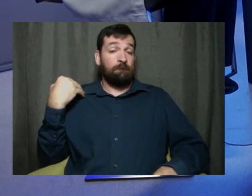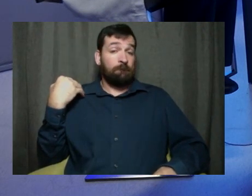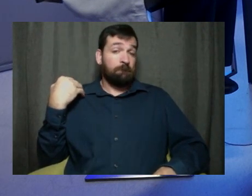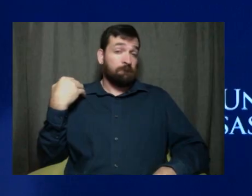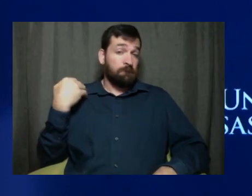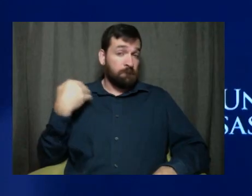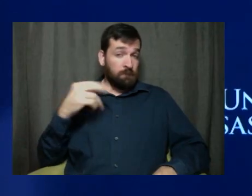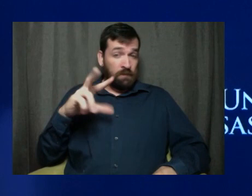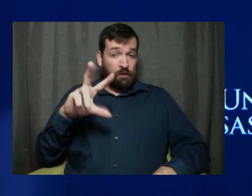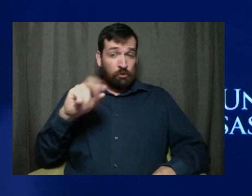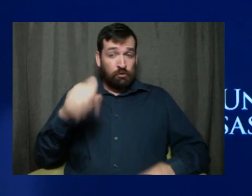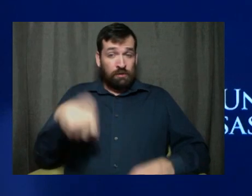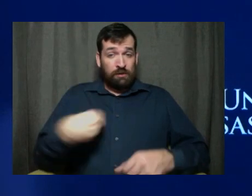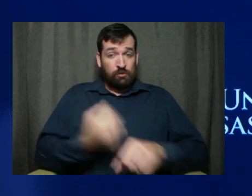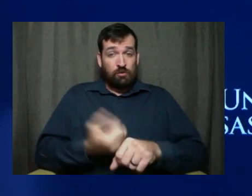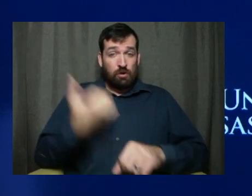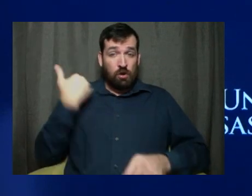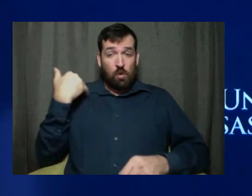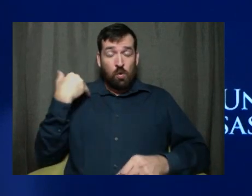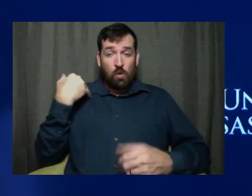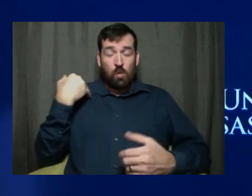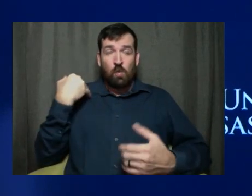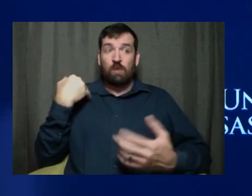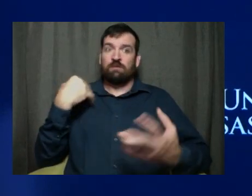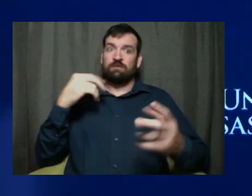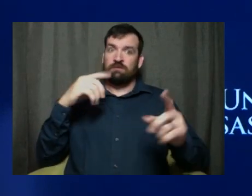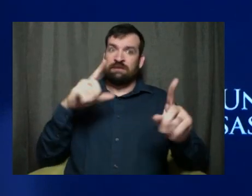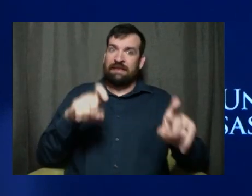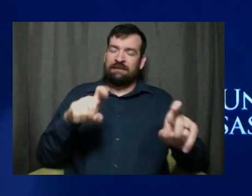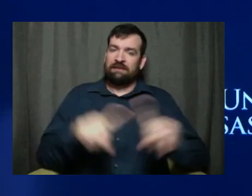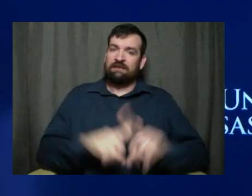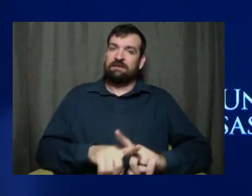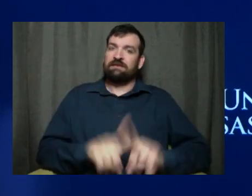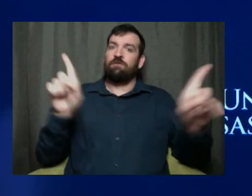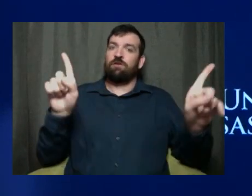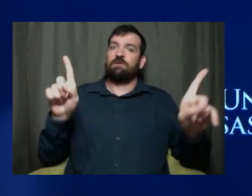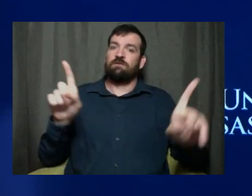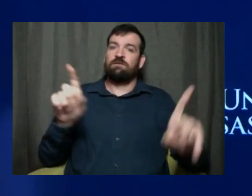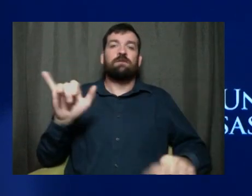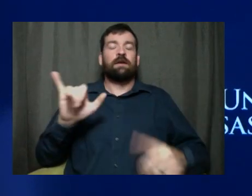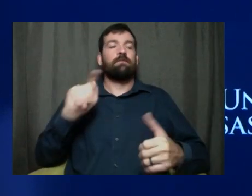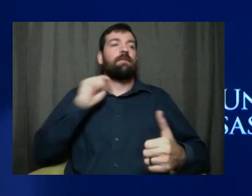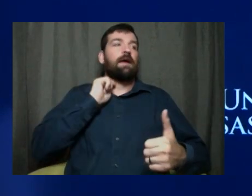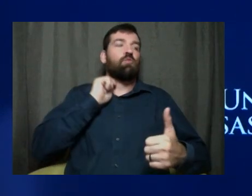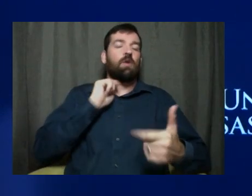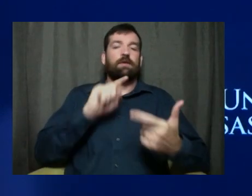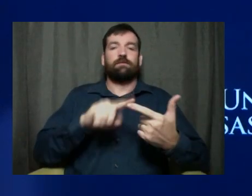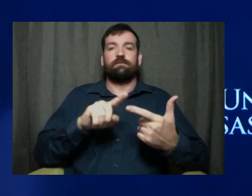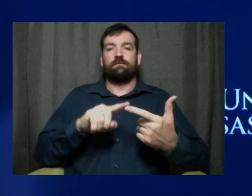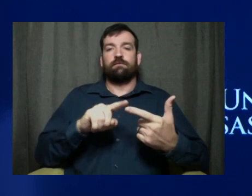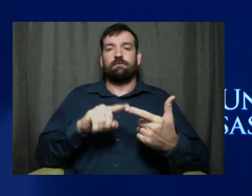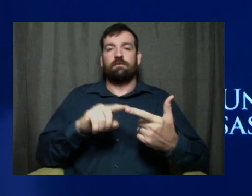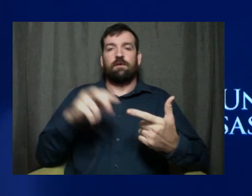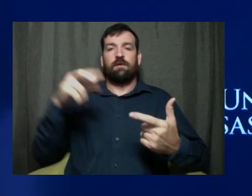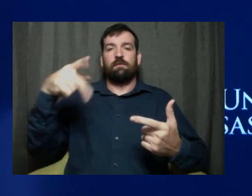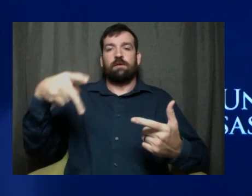years ago is remarkably different than what it is now. It was like thyroid, something called